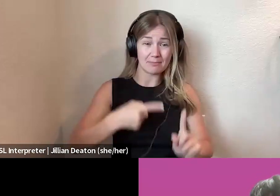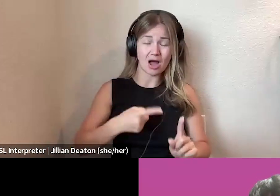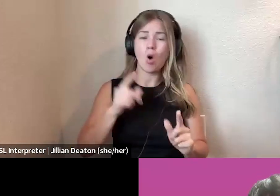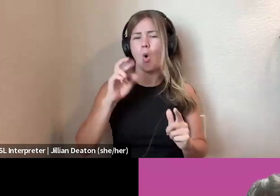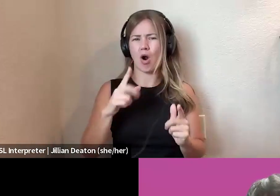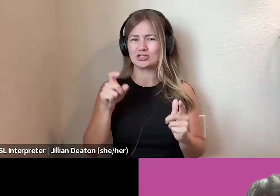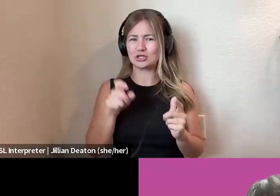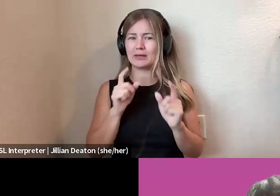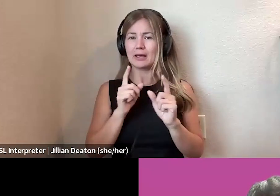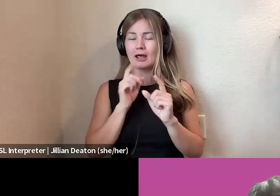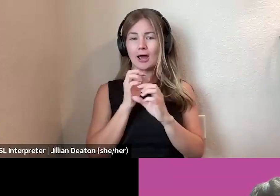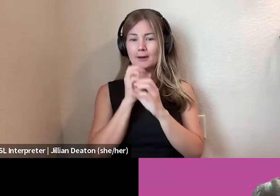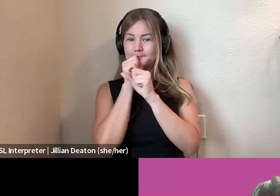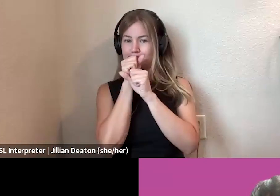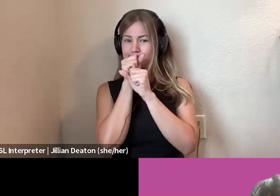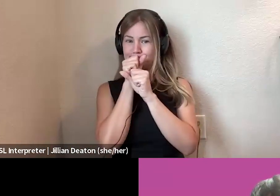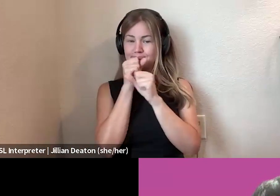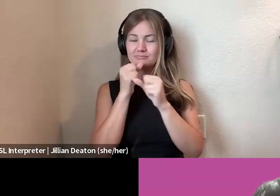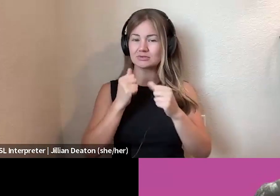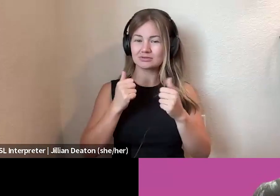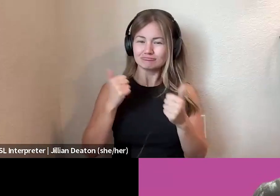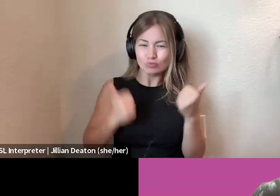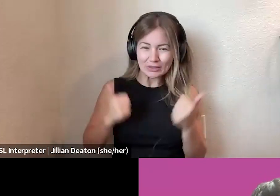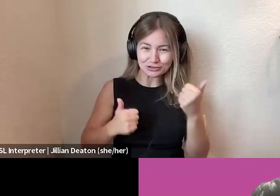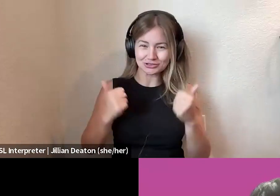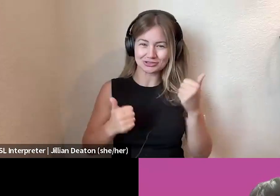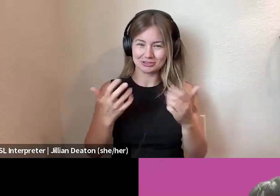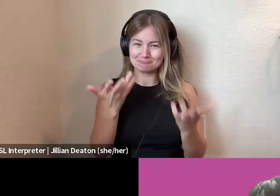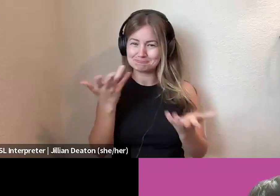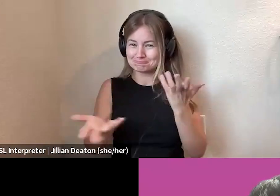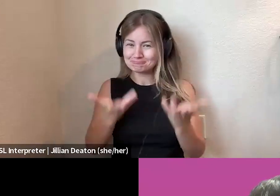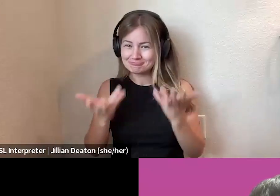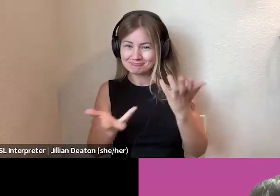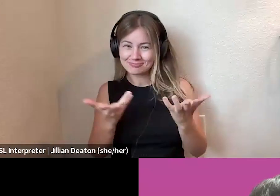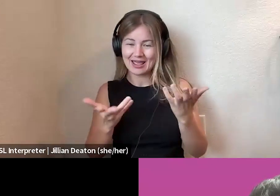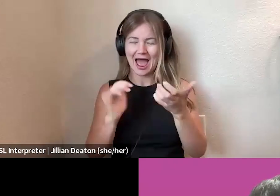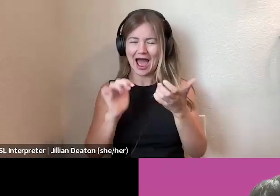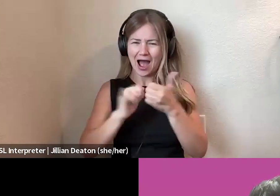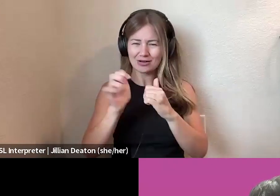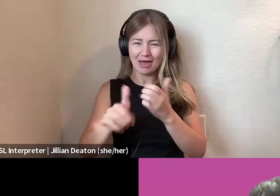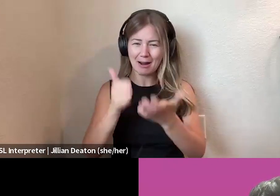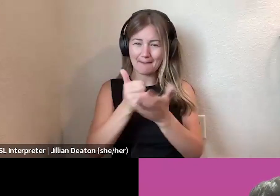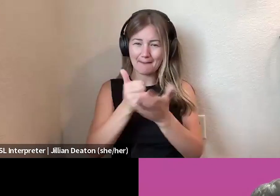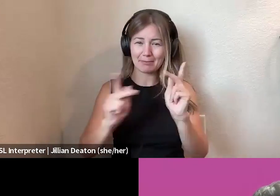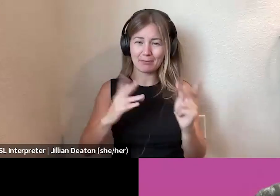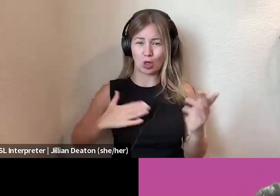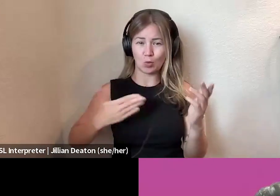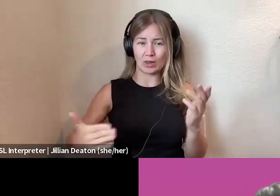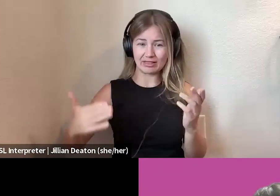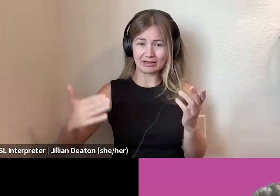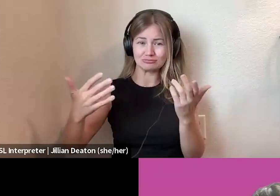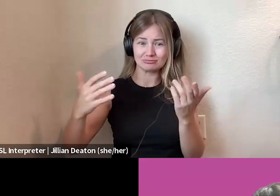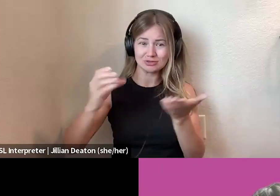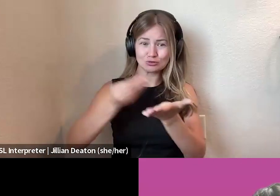under what circumstance do you do that, and does this help secure or deepen donor relationships? Yeah,